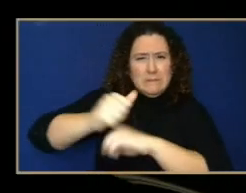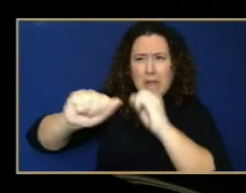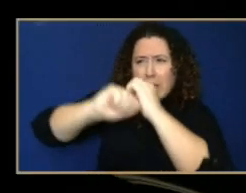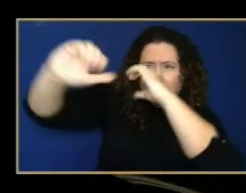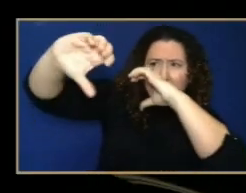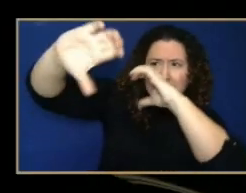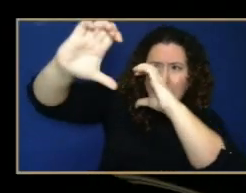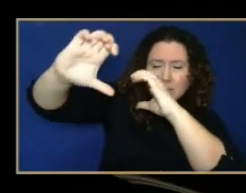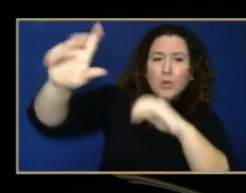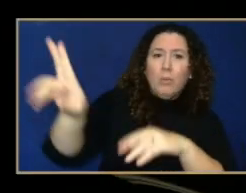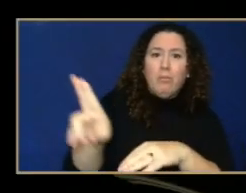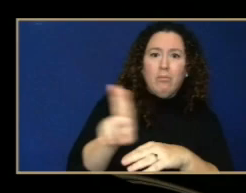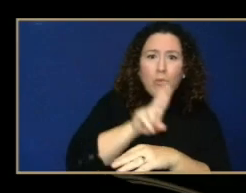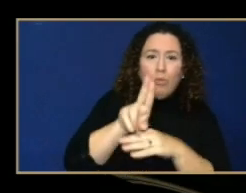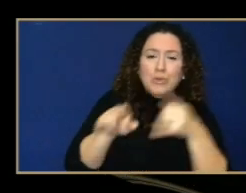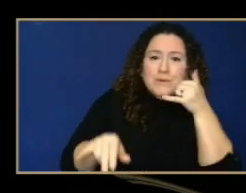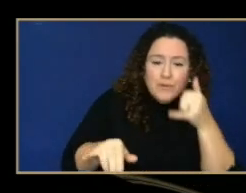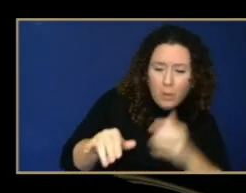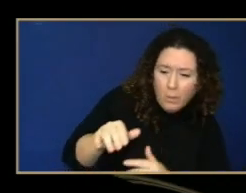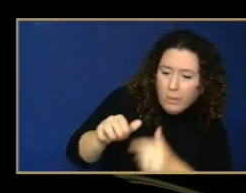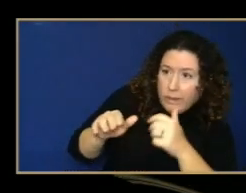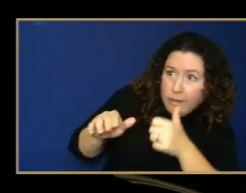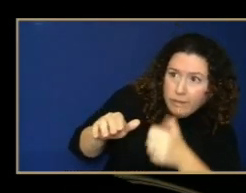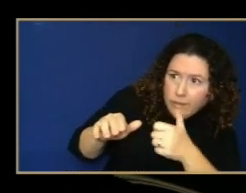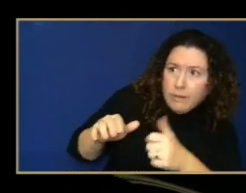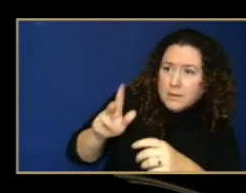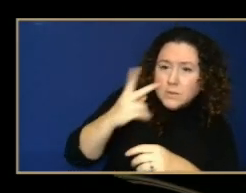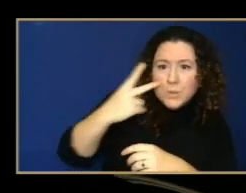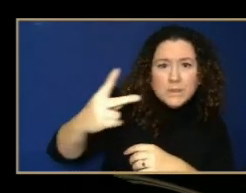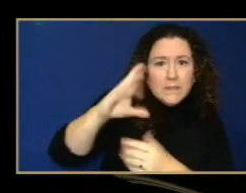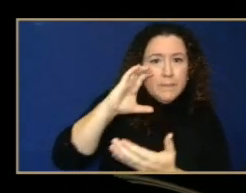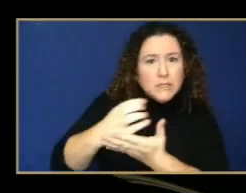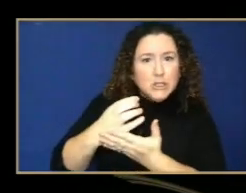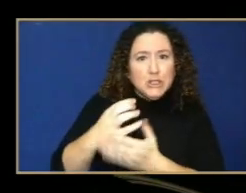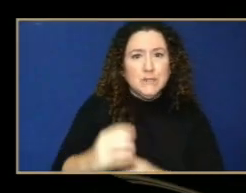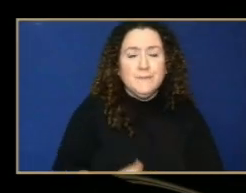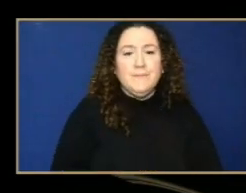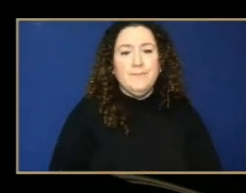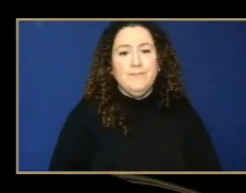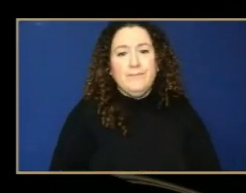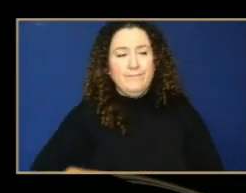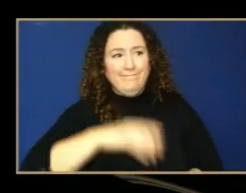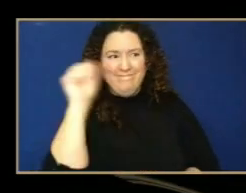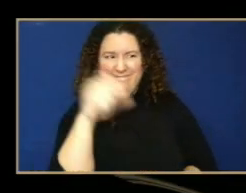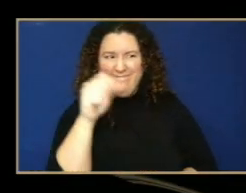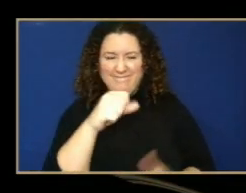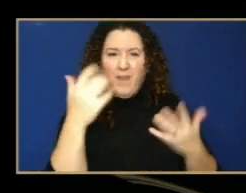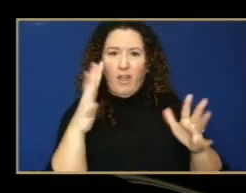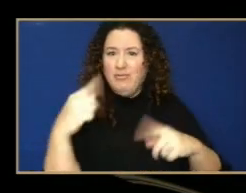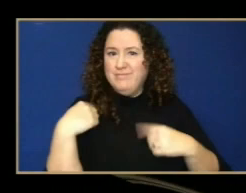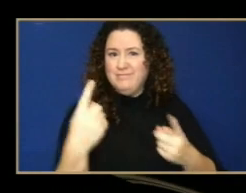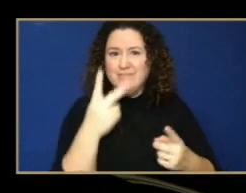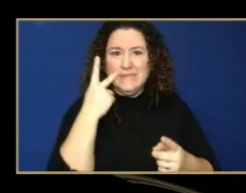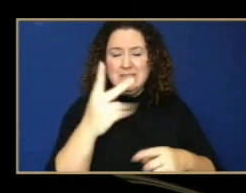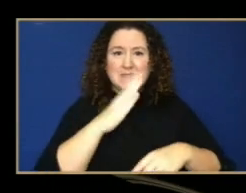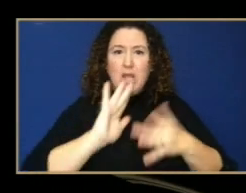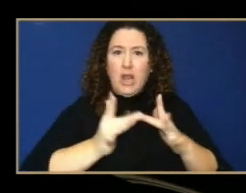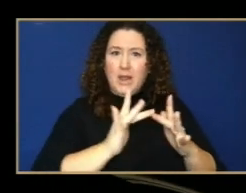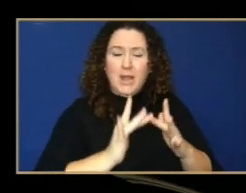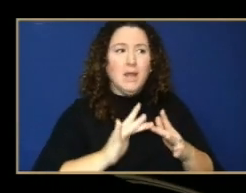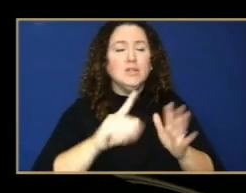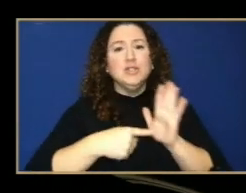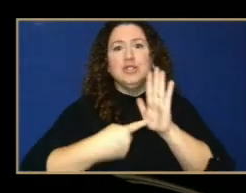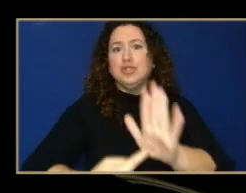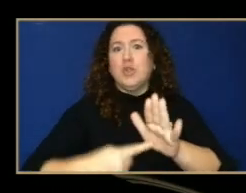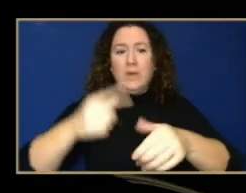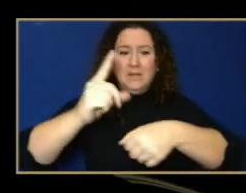time. Yes, there's already been some really amazing ones online just showing the rings. I cannot wait to see what it looks like close